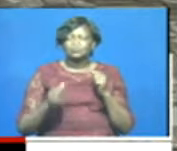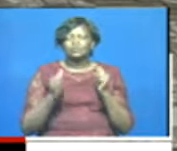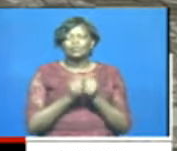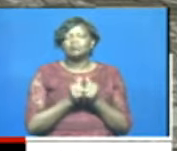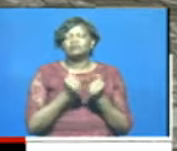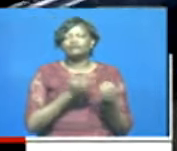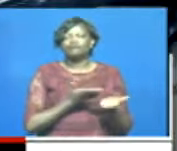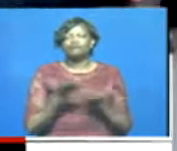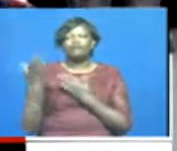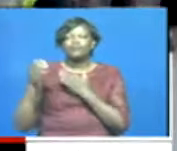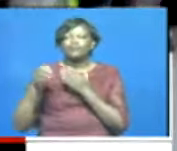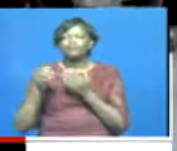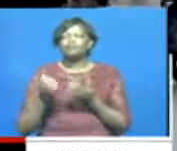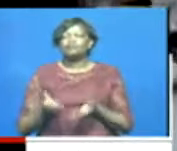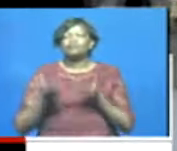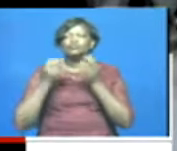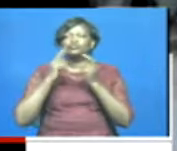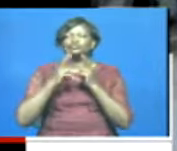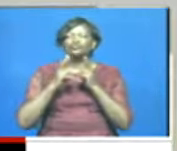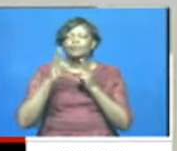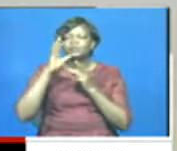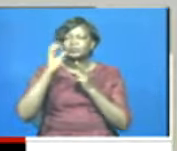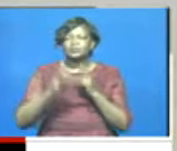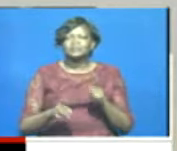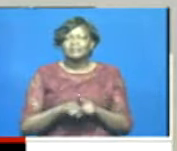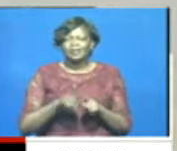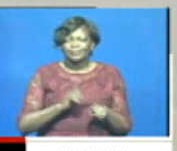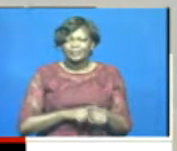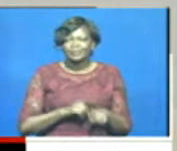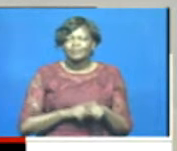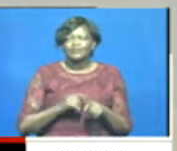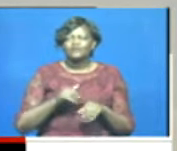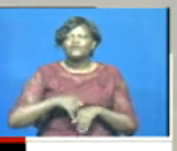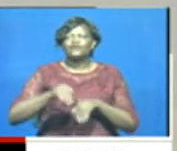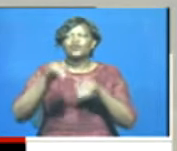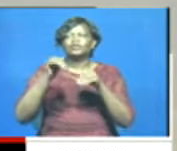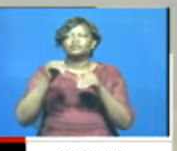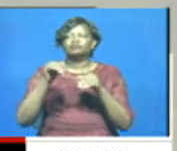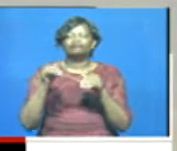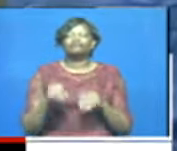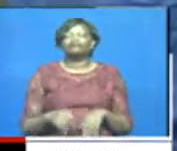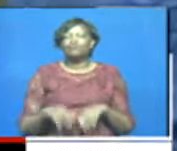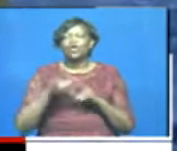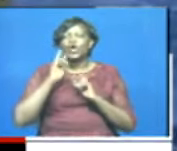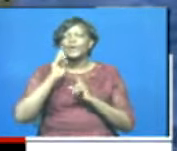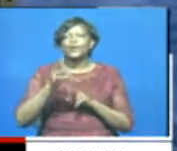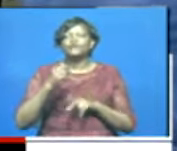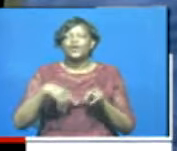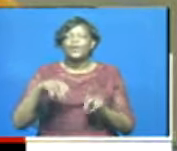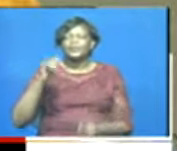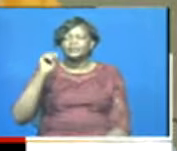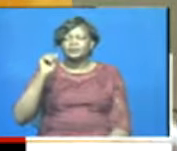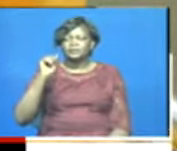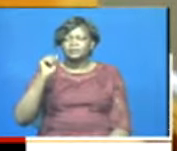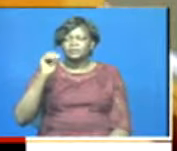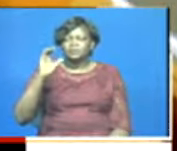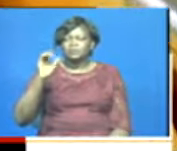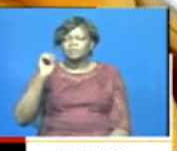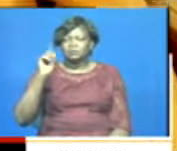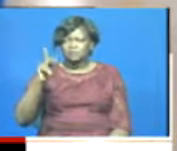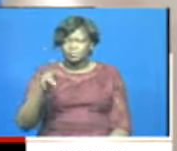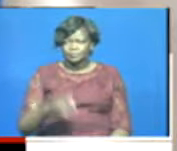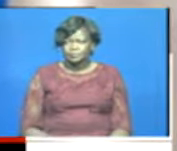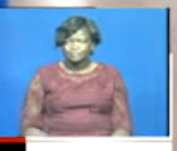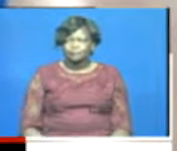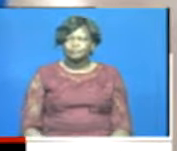by 22.2% in the same period, according to a statistical report by the Communications Authority of Kenya. The